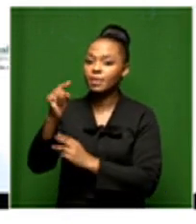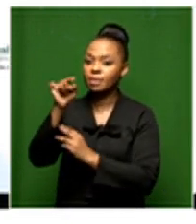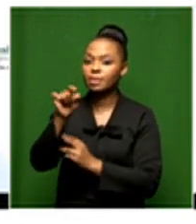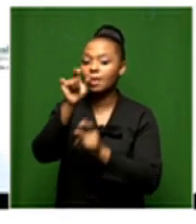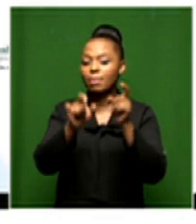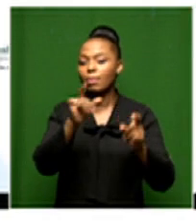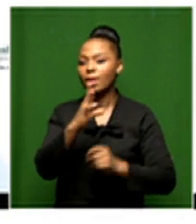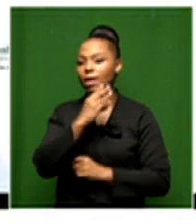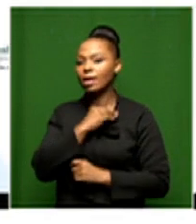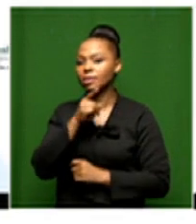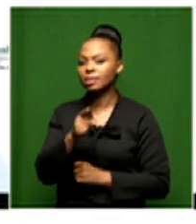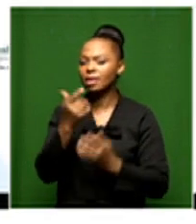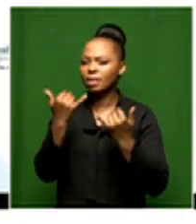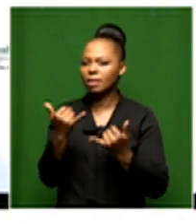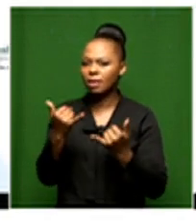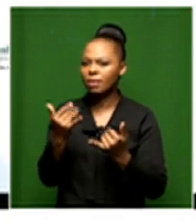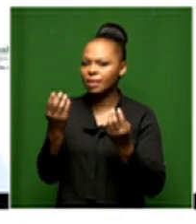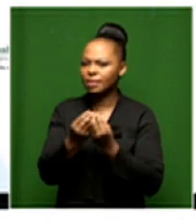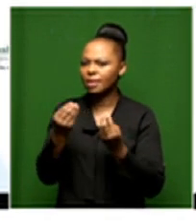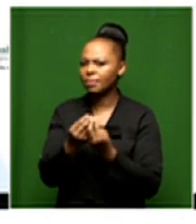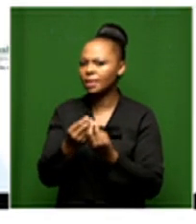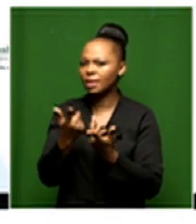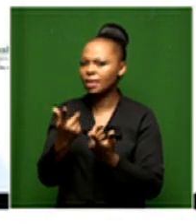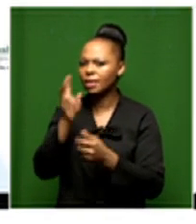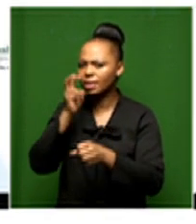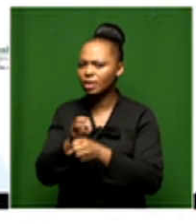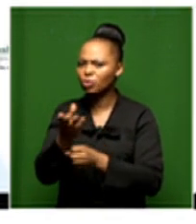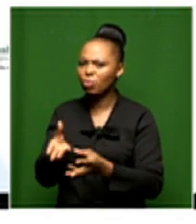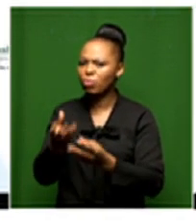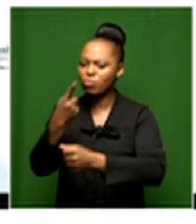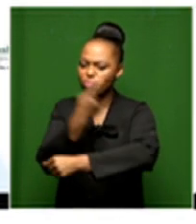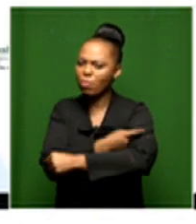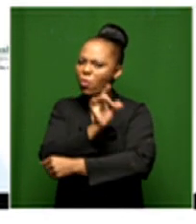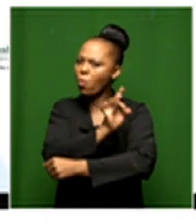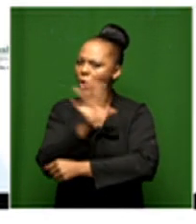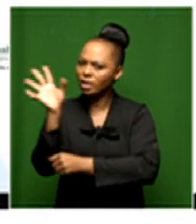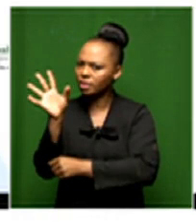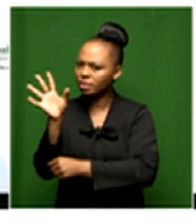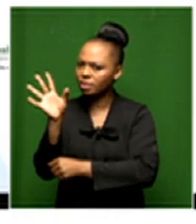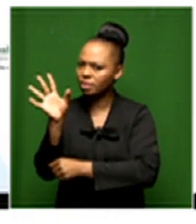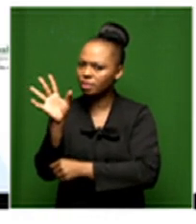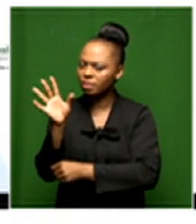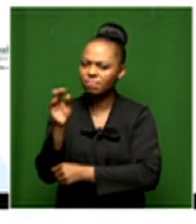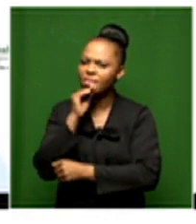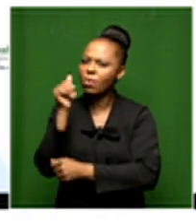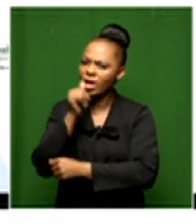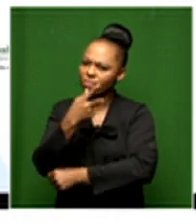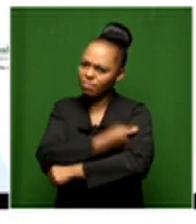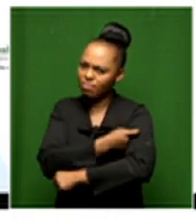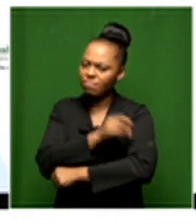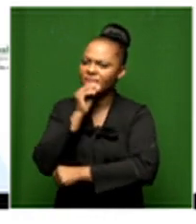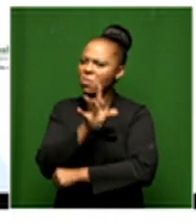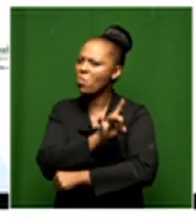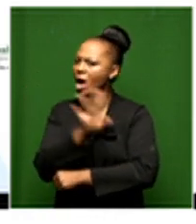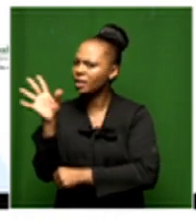asking, is this something that you only need to take once? So when you receive the vaccine, it's just a once-off,